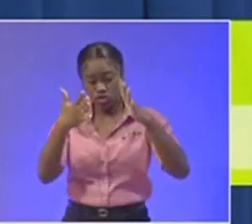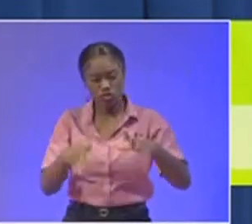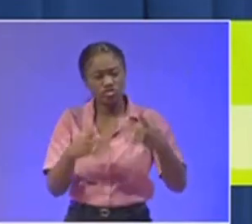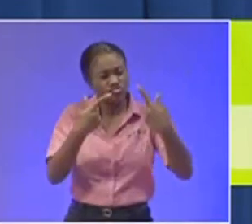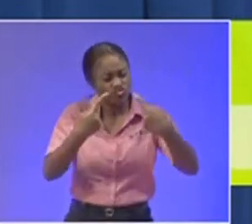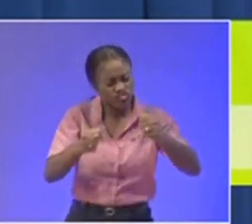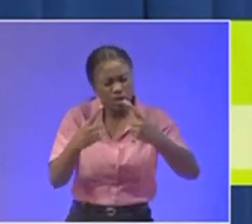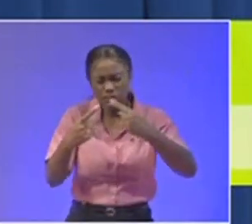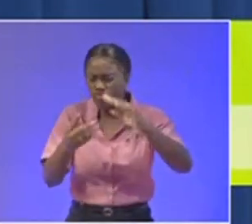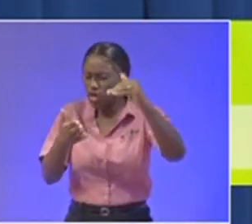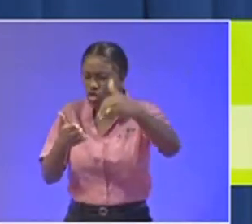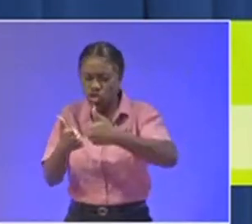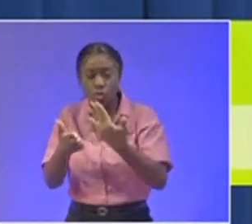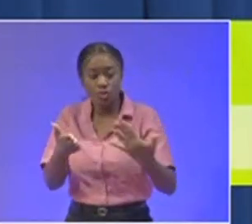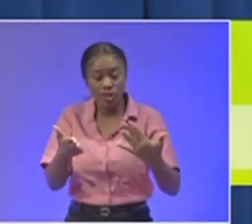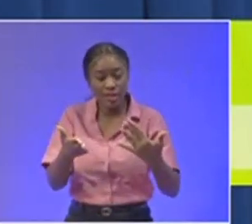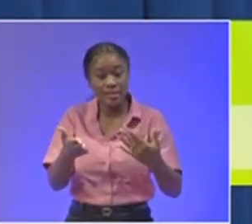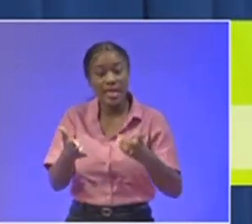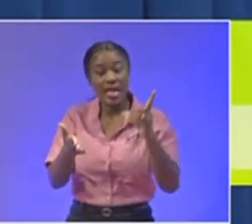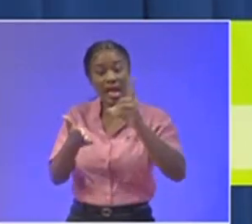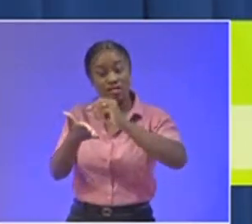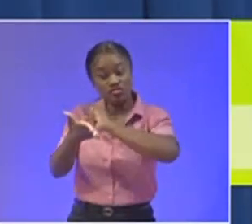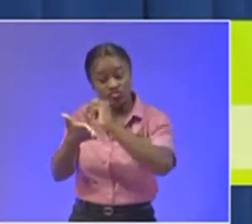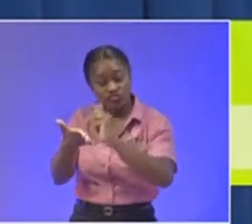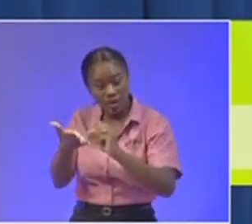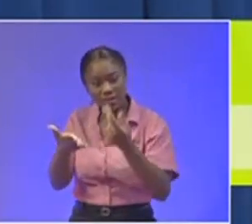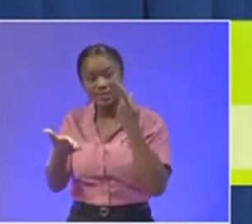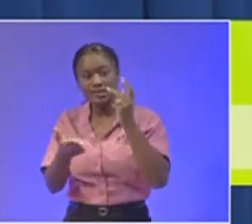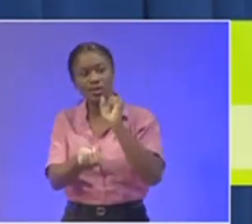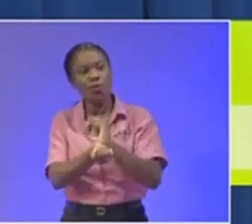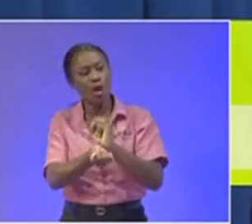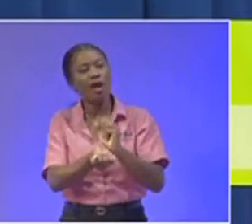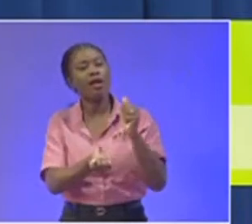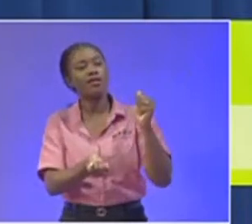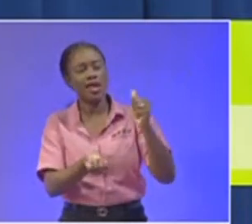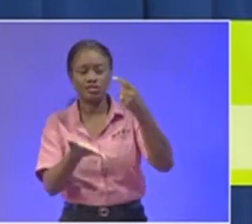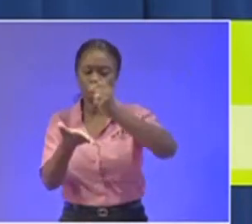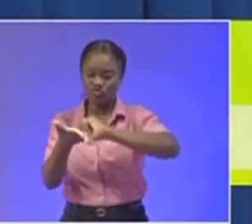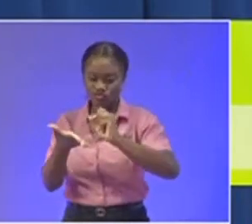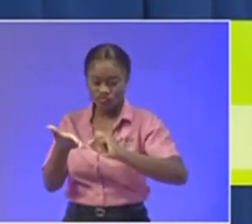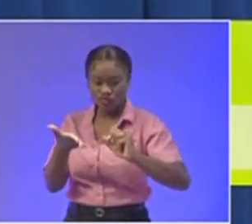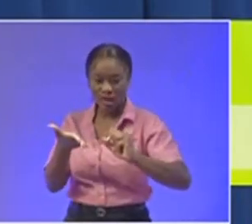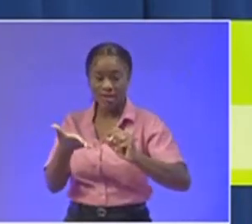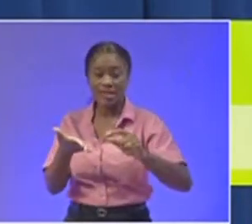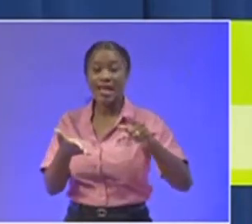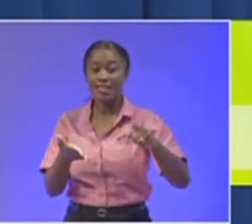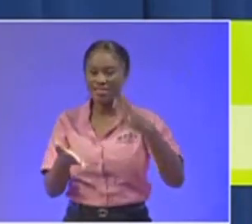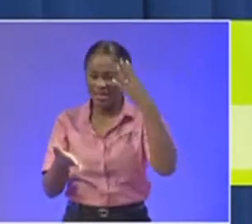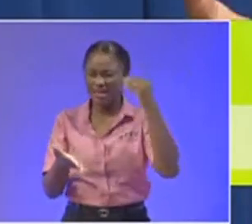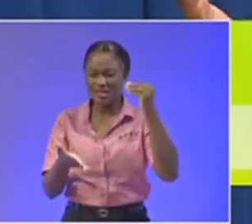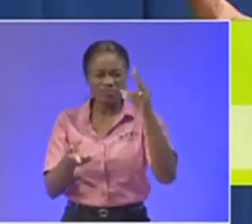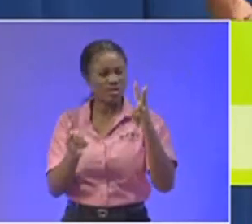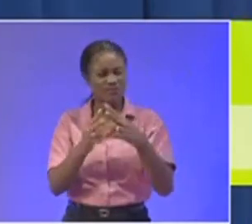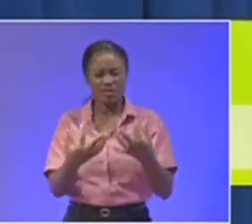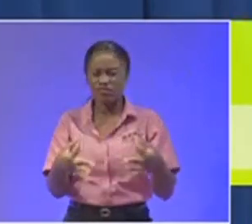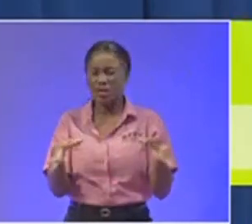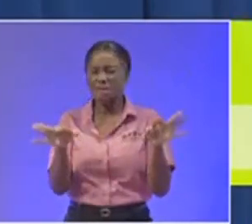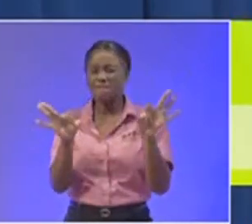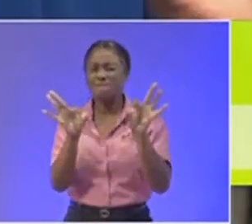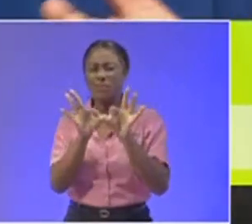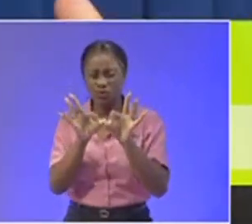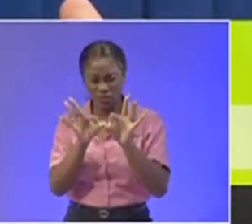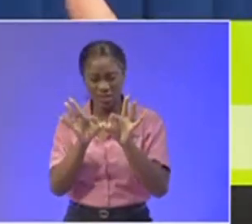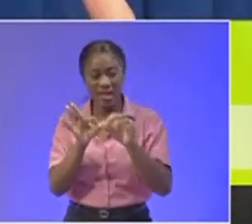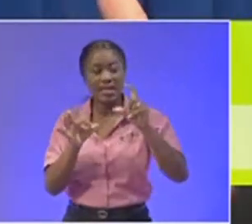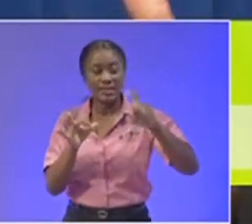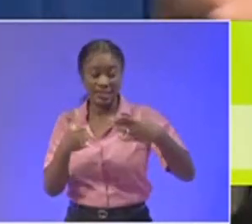things, and they're documenting, they're seeing what's working, and that practitioner experience is something that is invaluable and